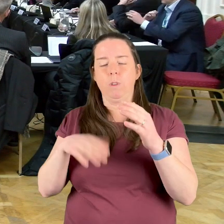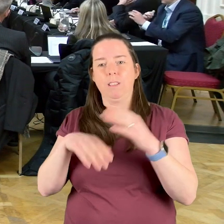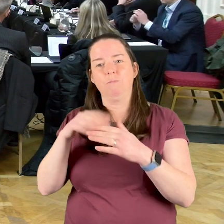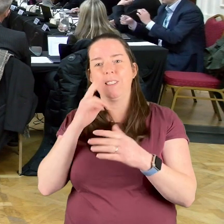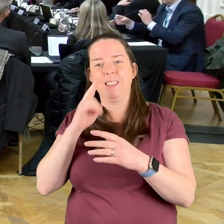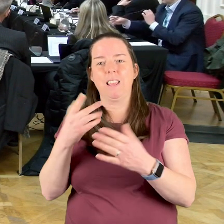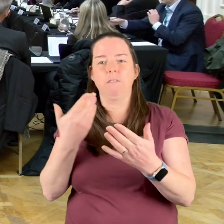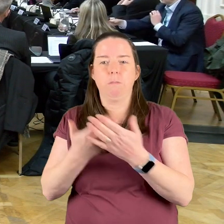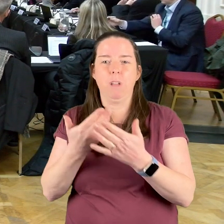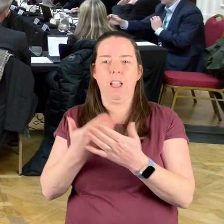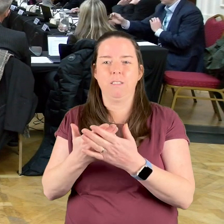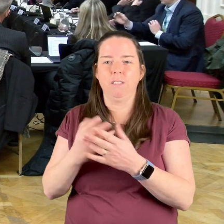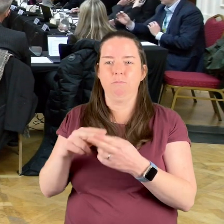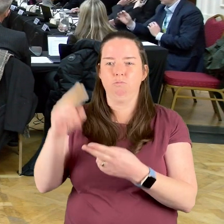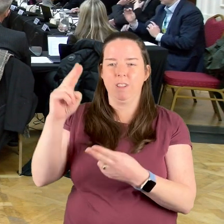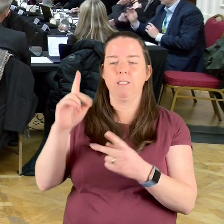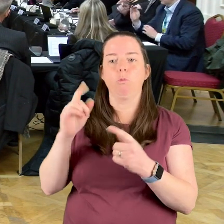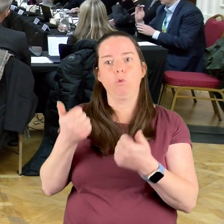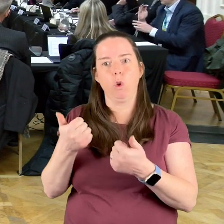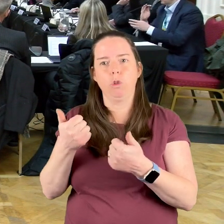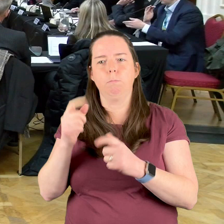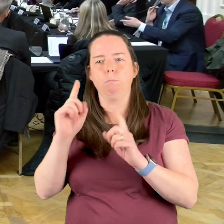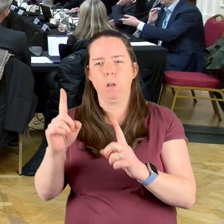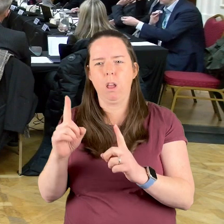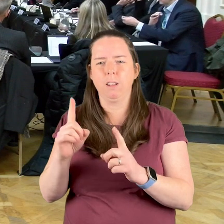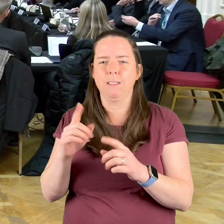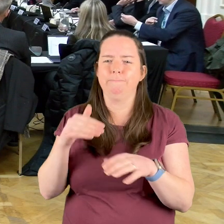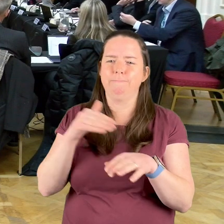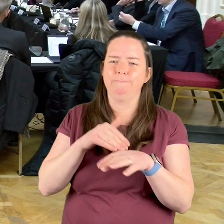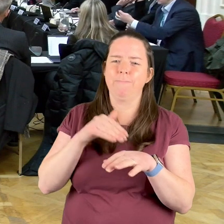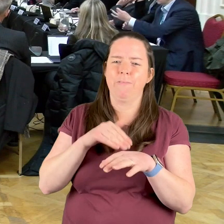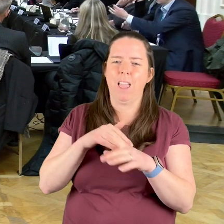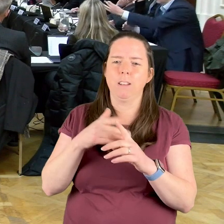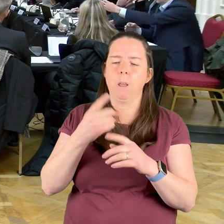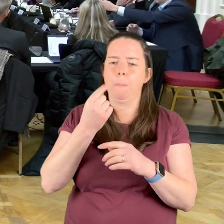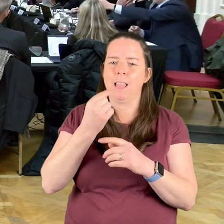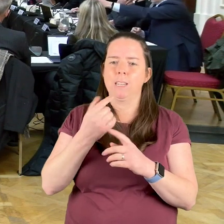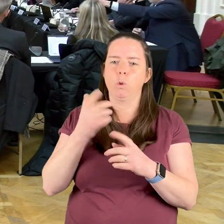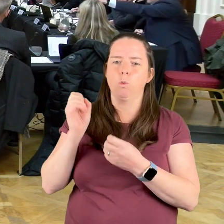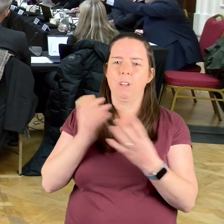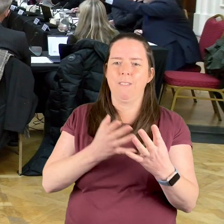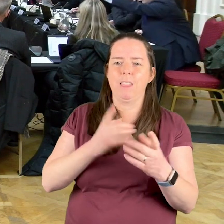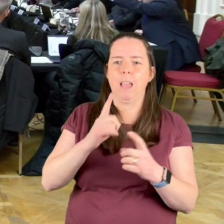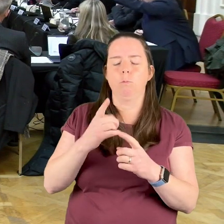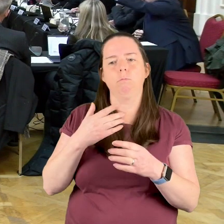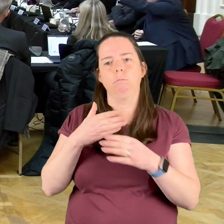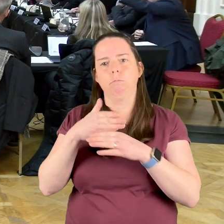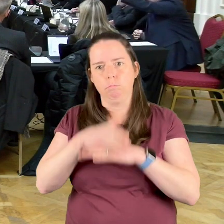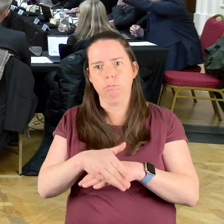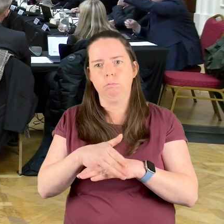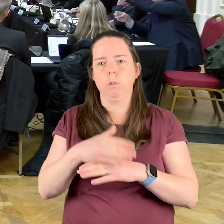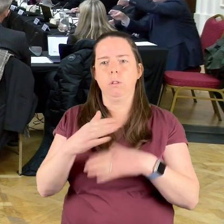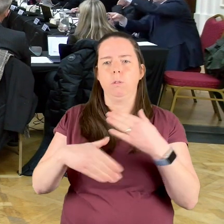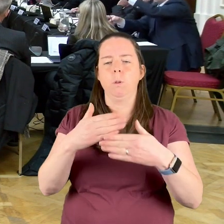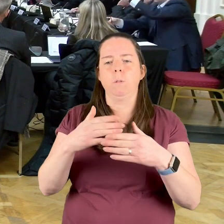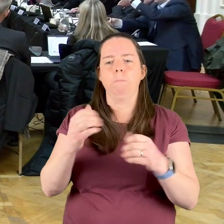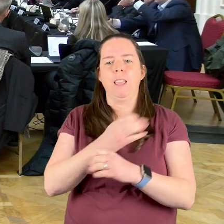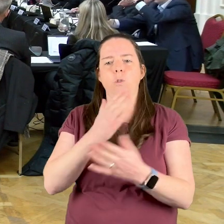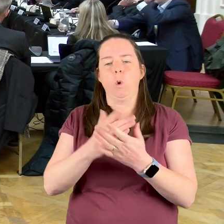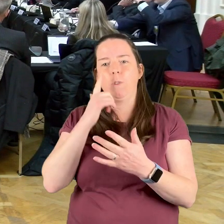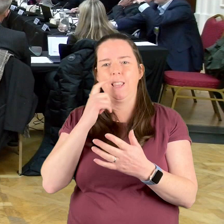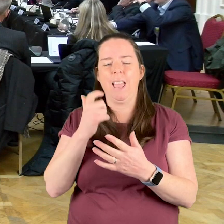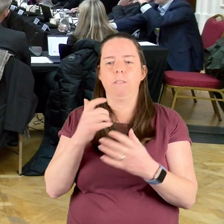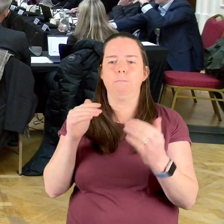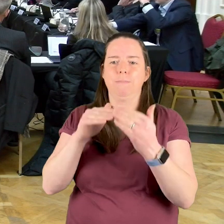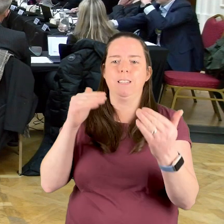demand increase, which is a good thing, but actually then does affect our ability to deliver that. And therefore we need to do some more work to make sure that we can